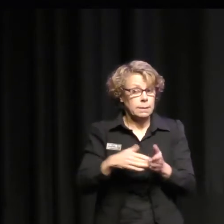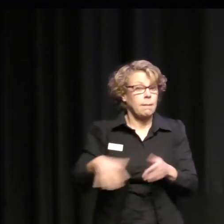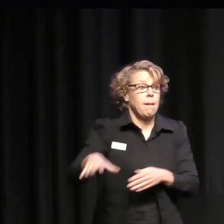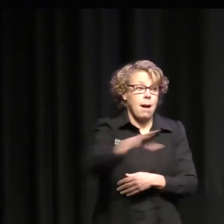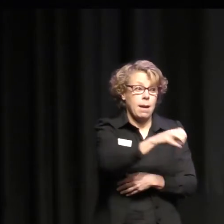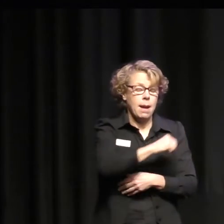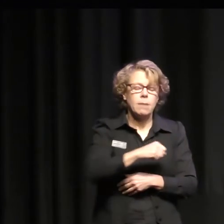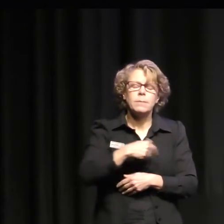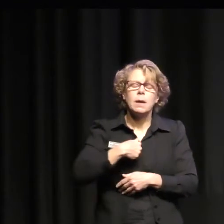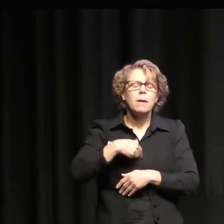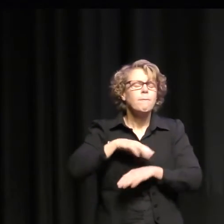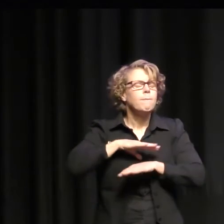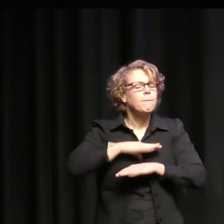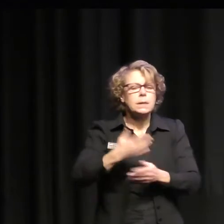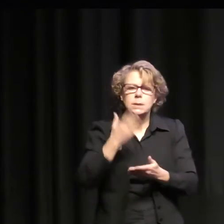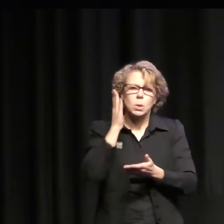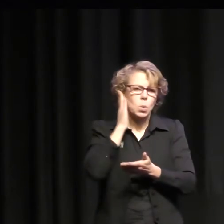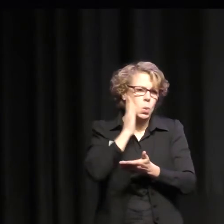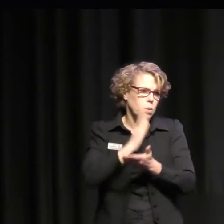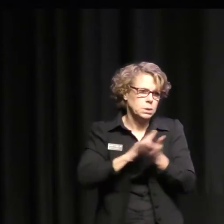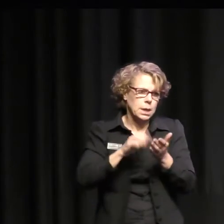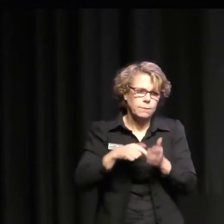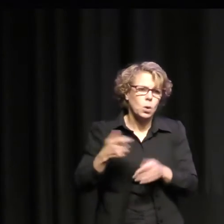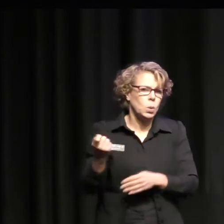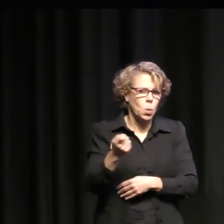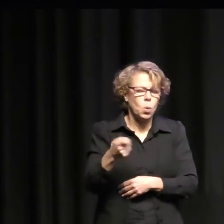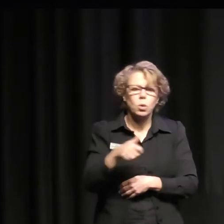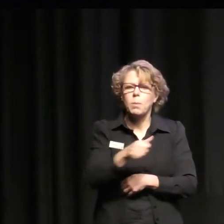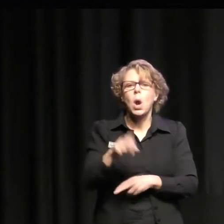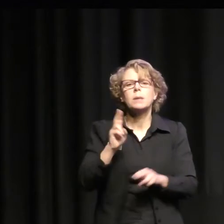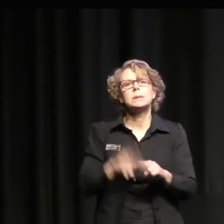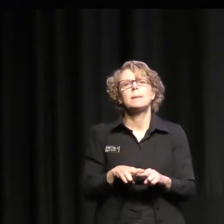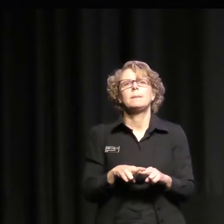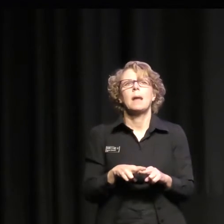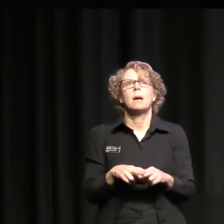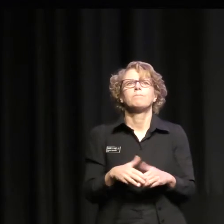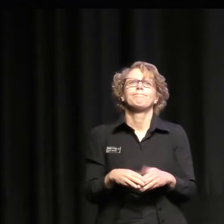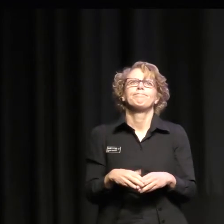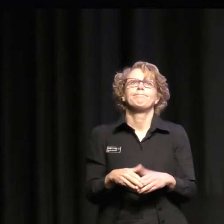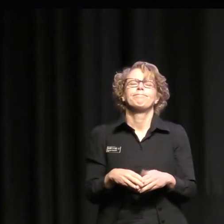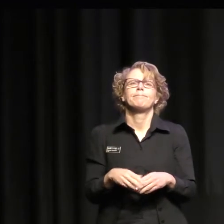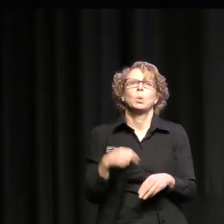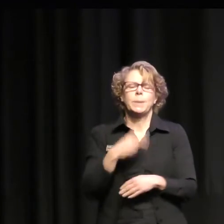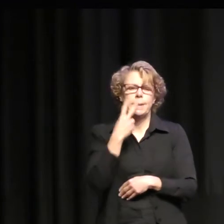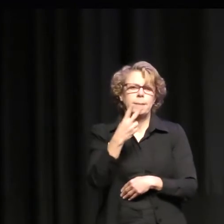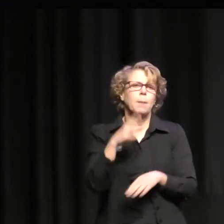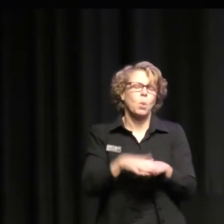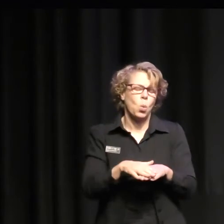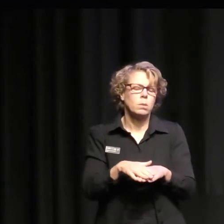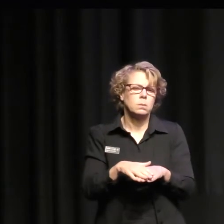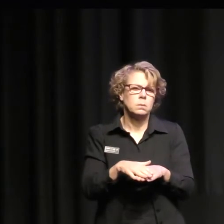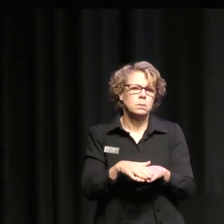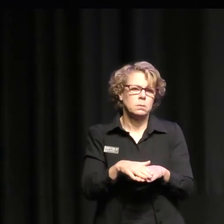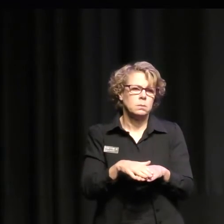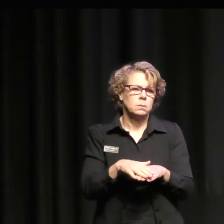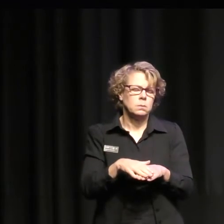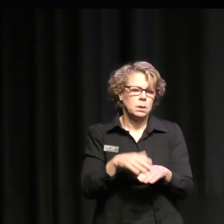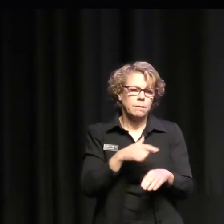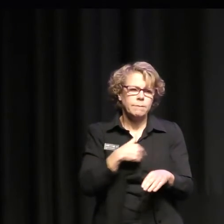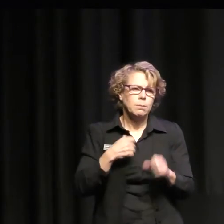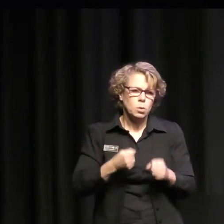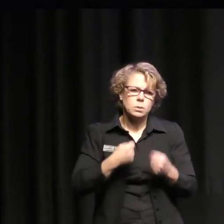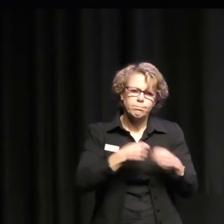no excuse for any of us to sit back and do nothing politically or socially in the